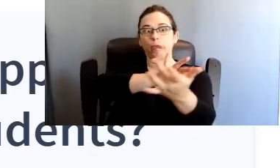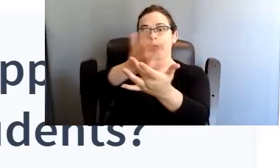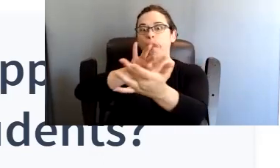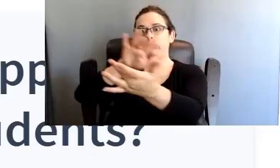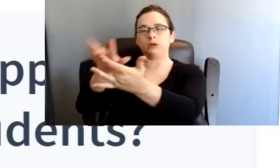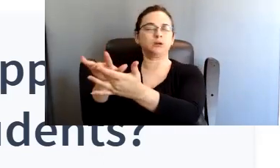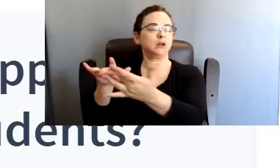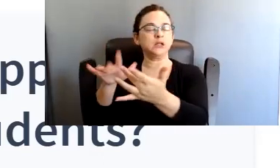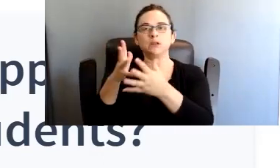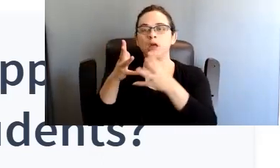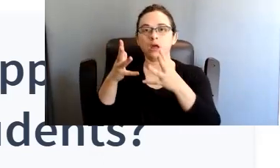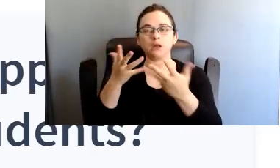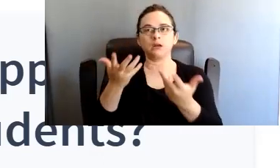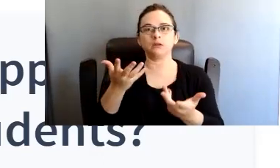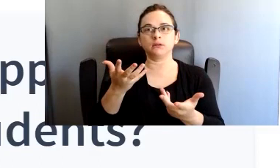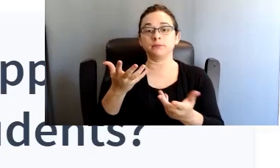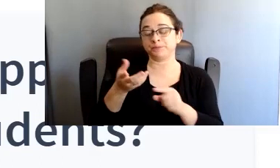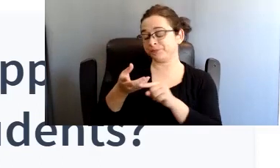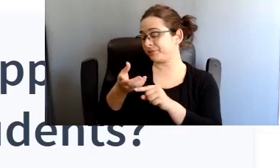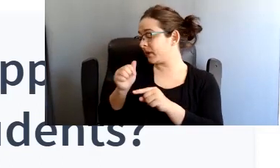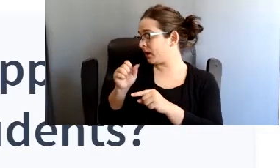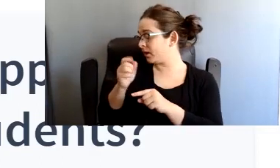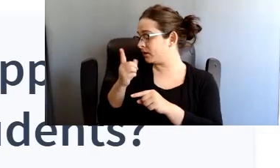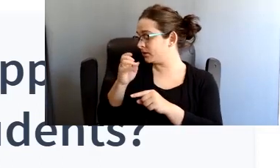I think so too. I think something to your point, or even if it